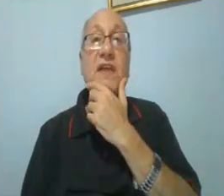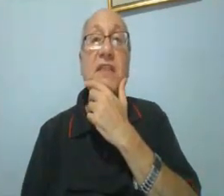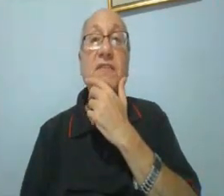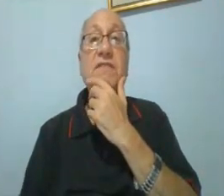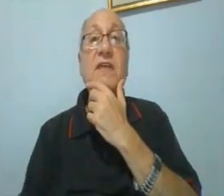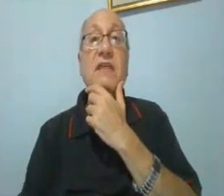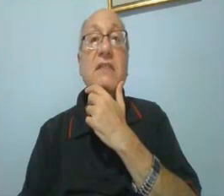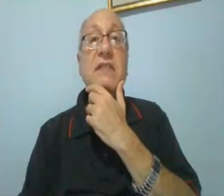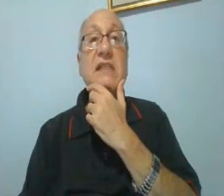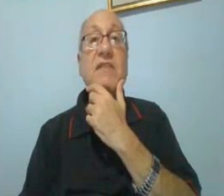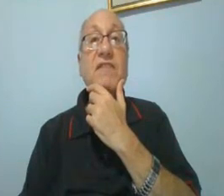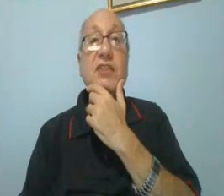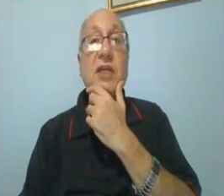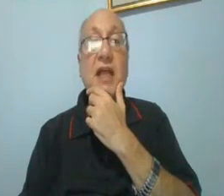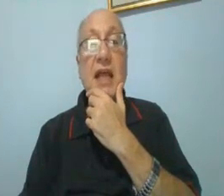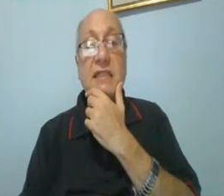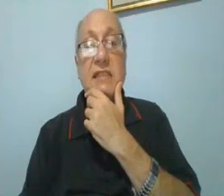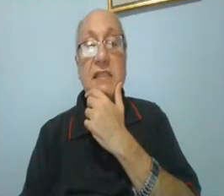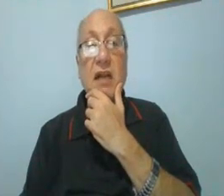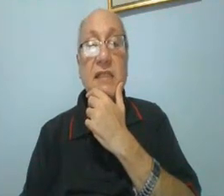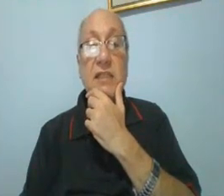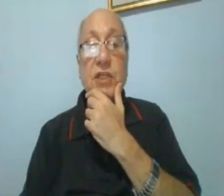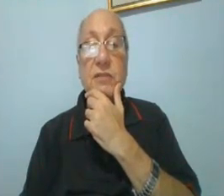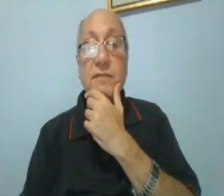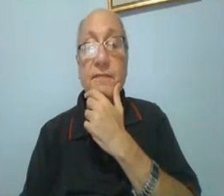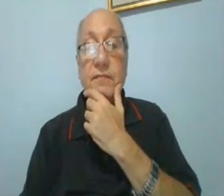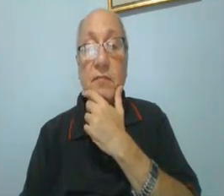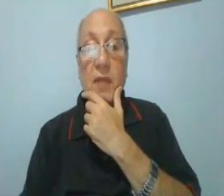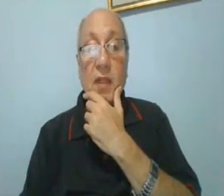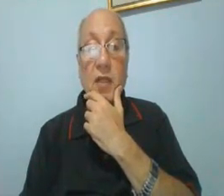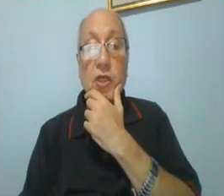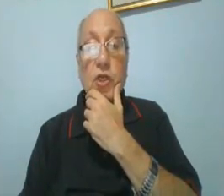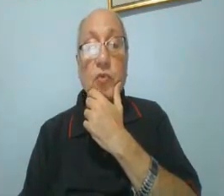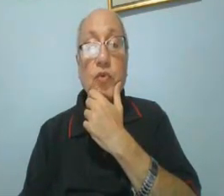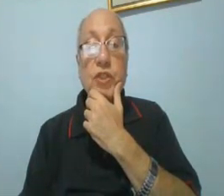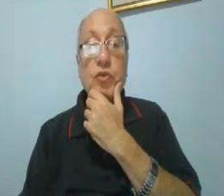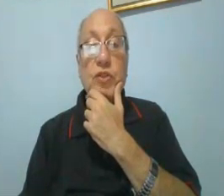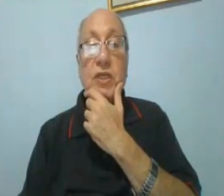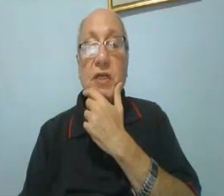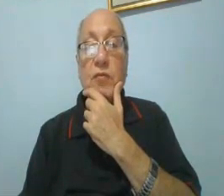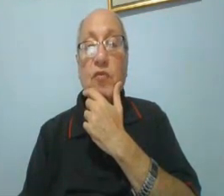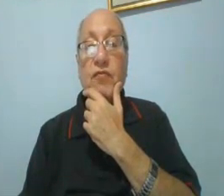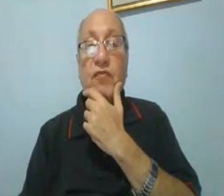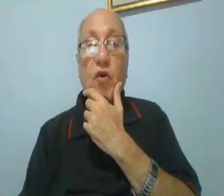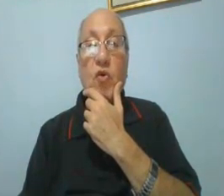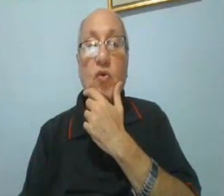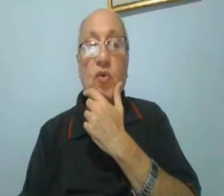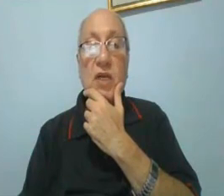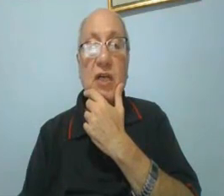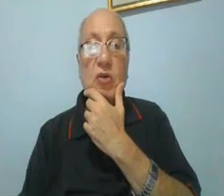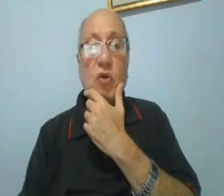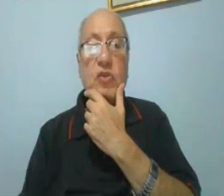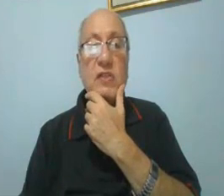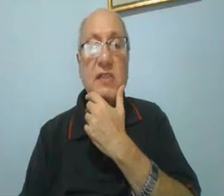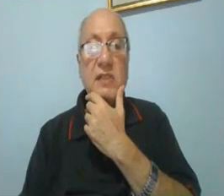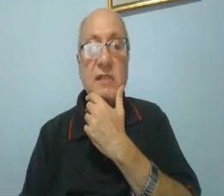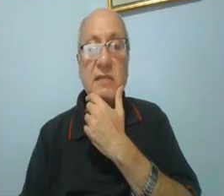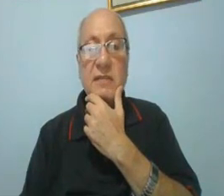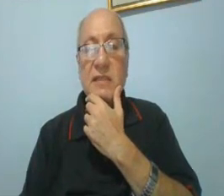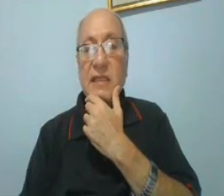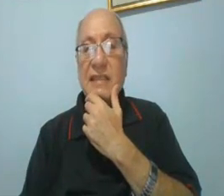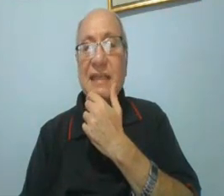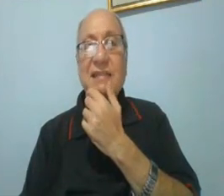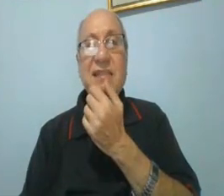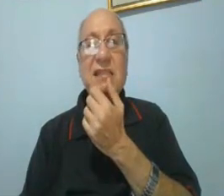For effective disinfection and sterilization, we should remove all